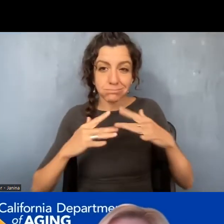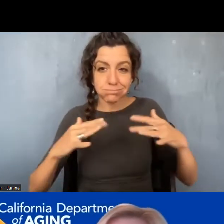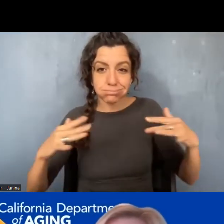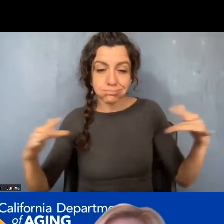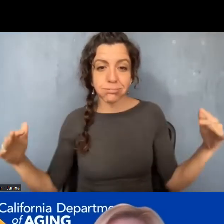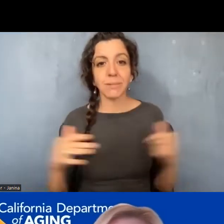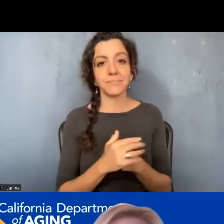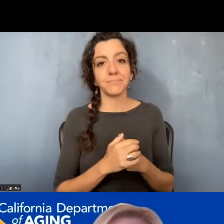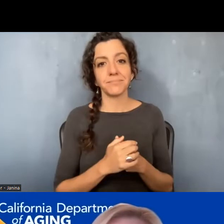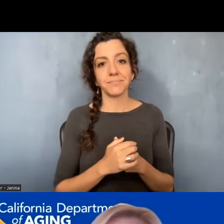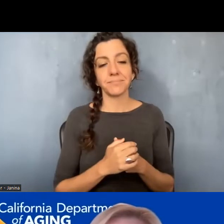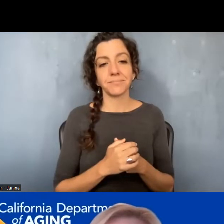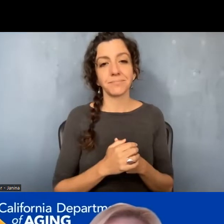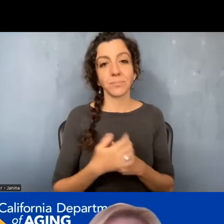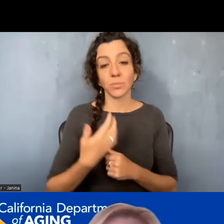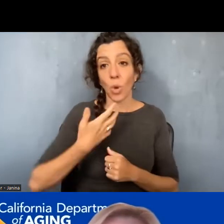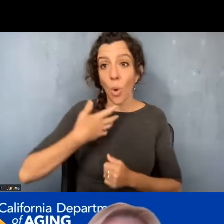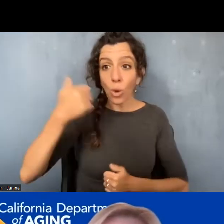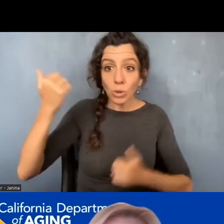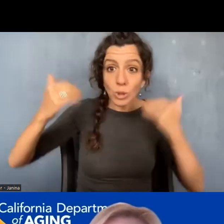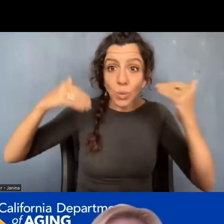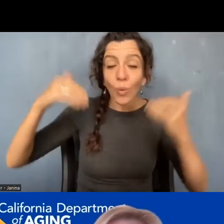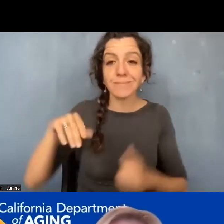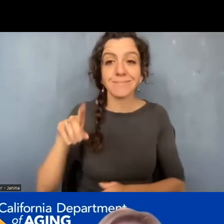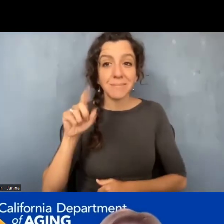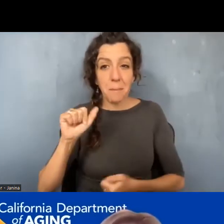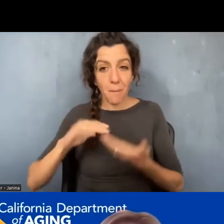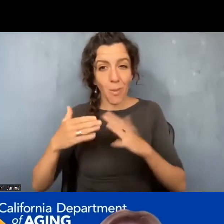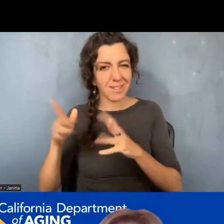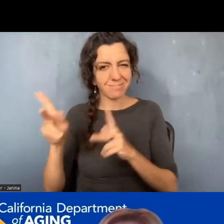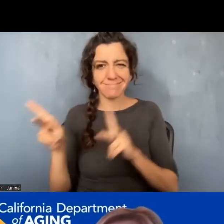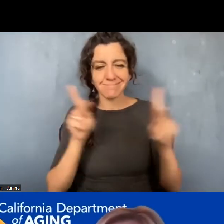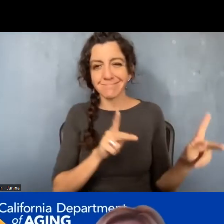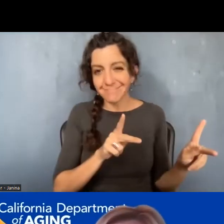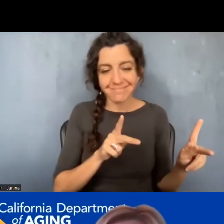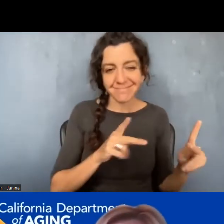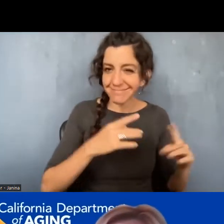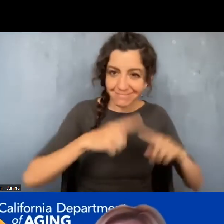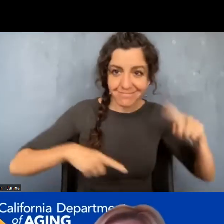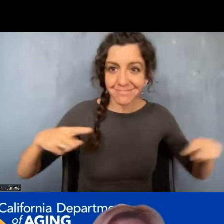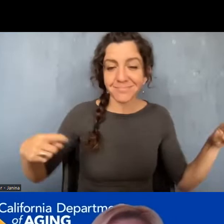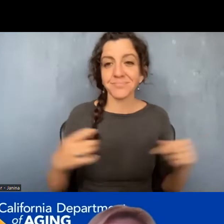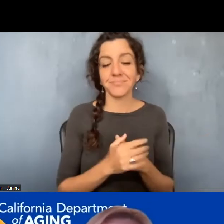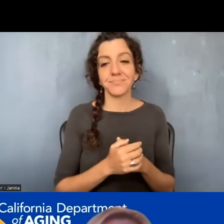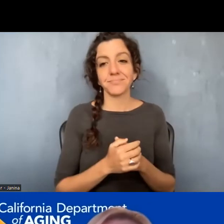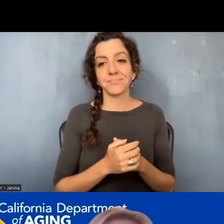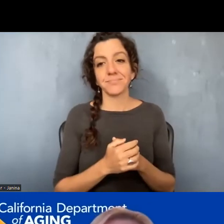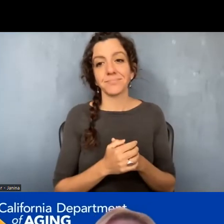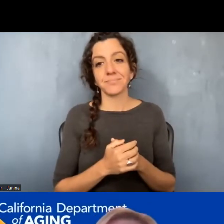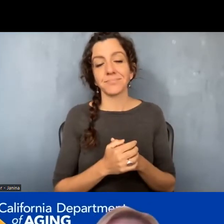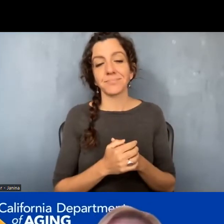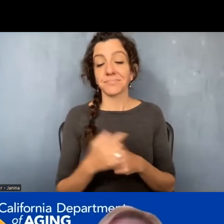and disability community is reflective of that as well. I also know that from talking to so many of you over the last few